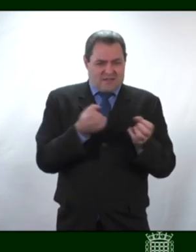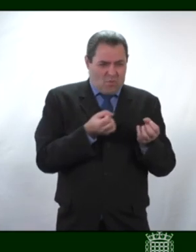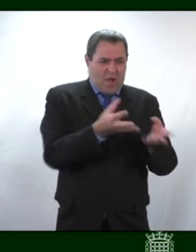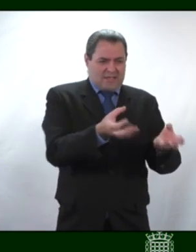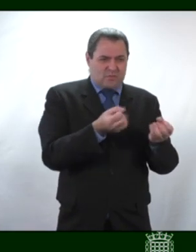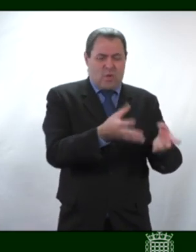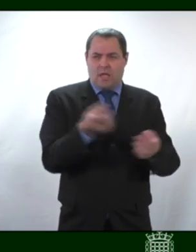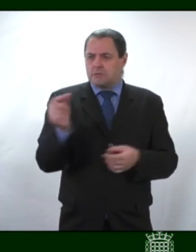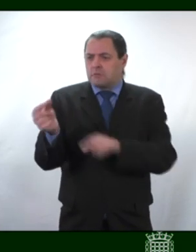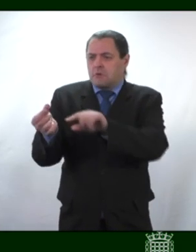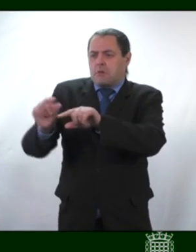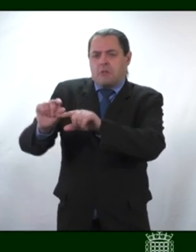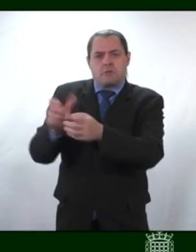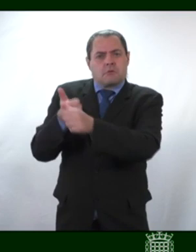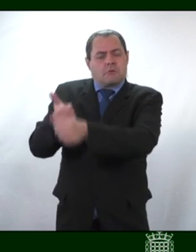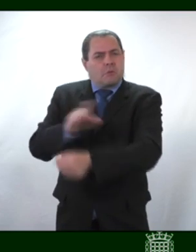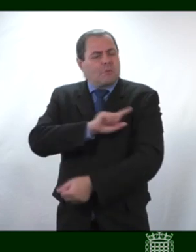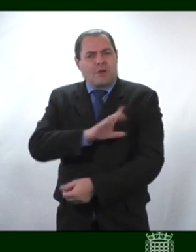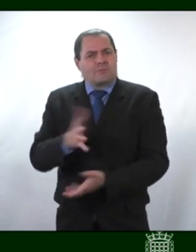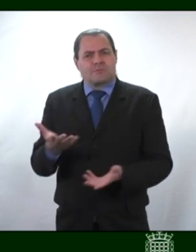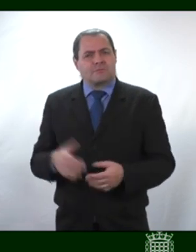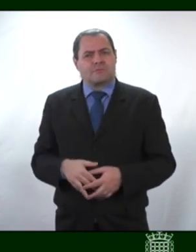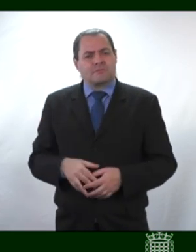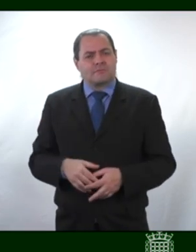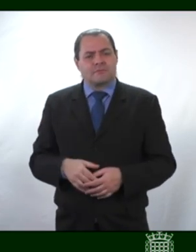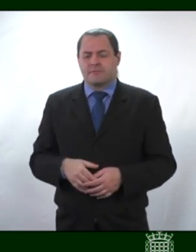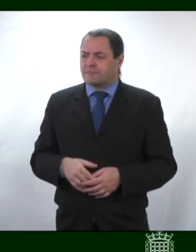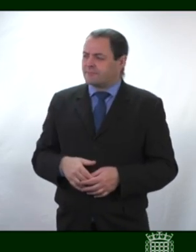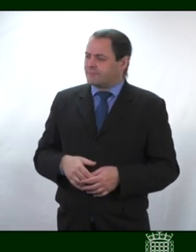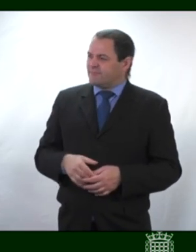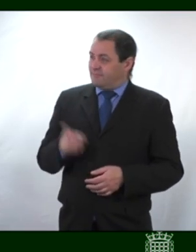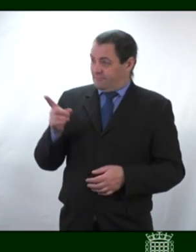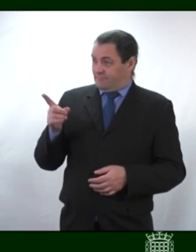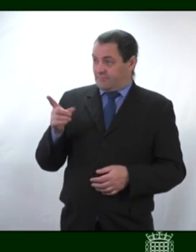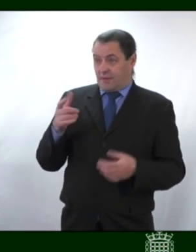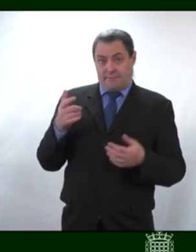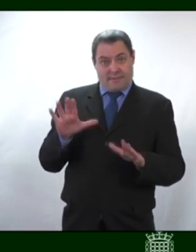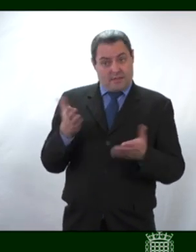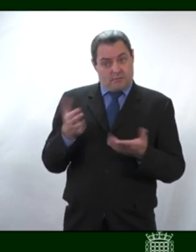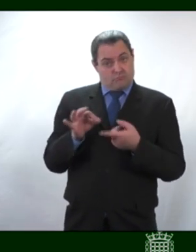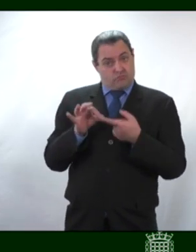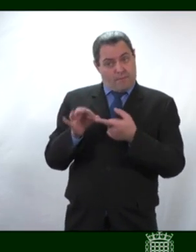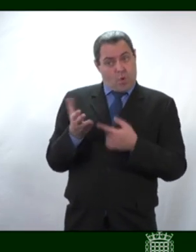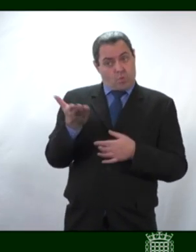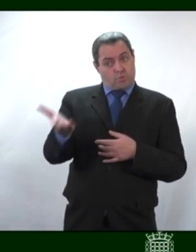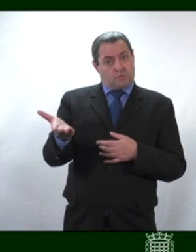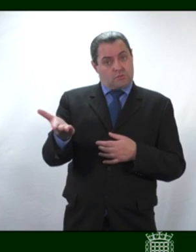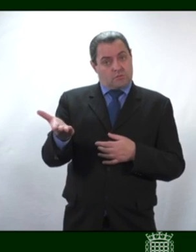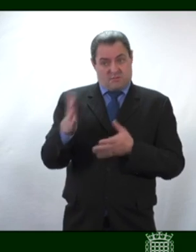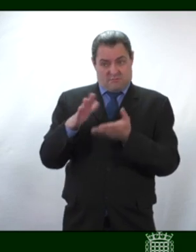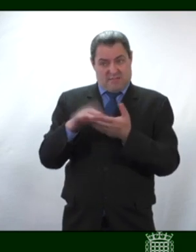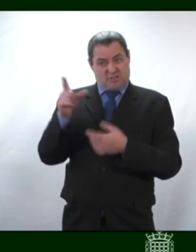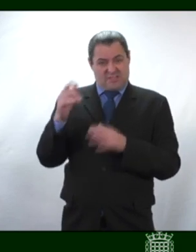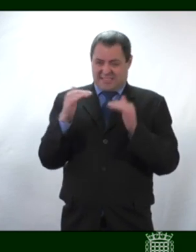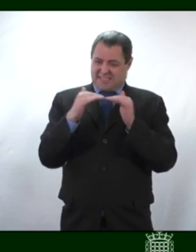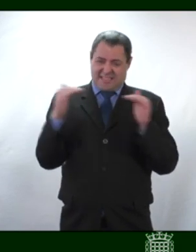elsewhere? Well, the money that we are proposing and put on the table for Greater Manchester is exactly the same